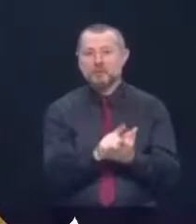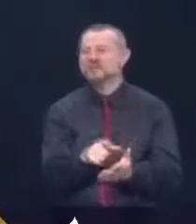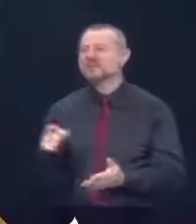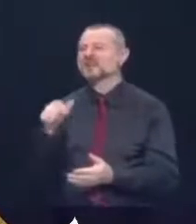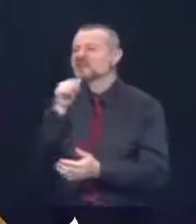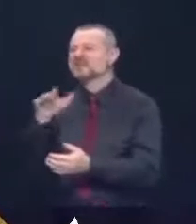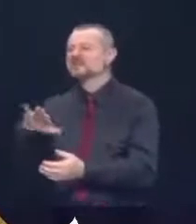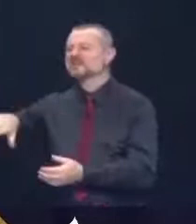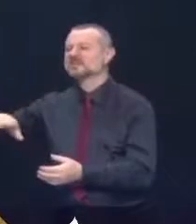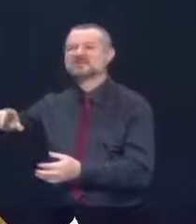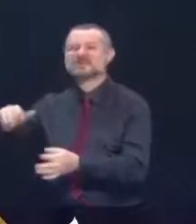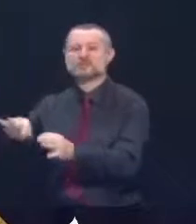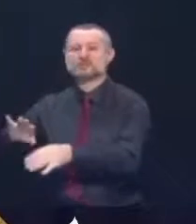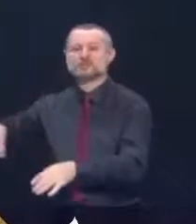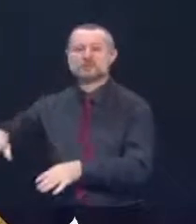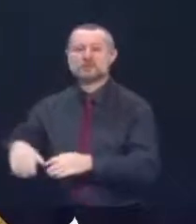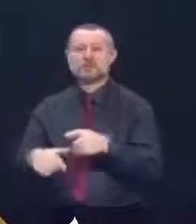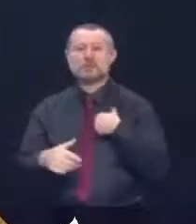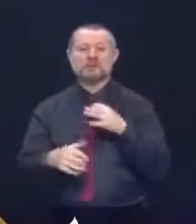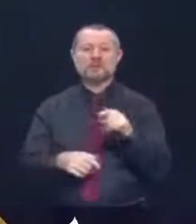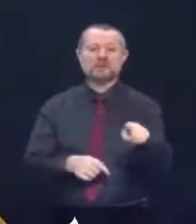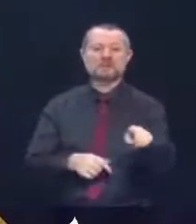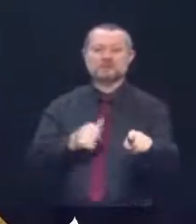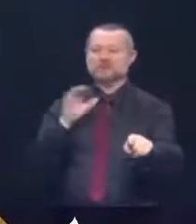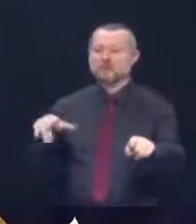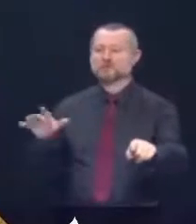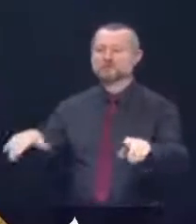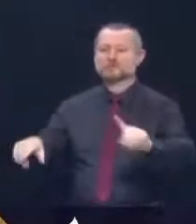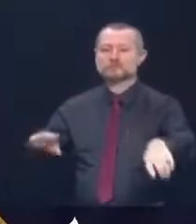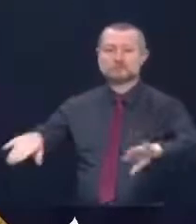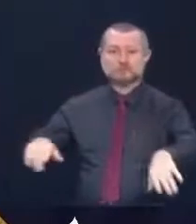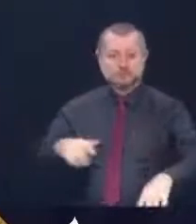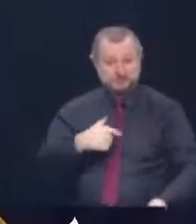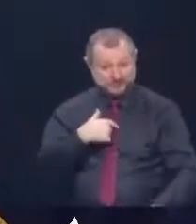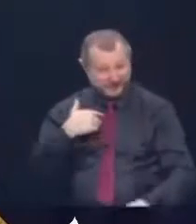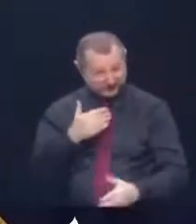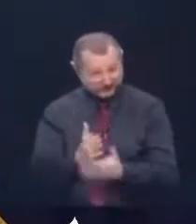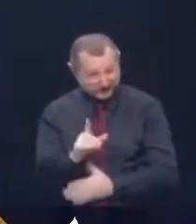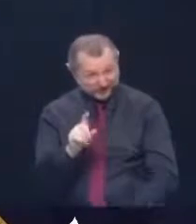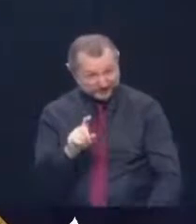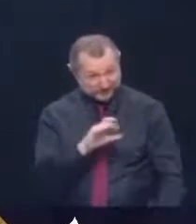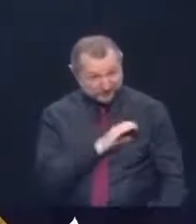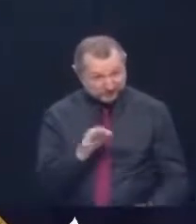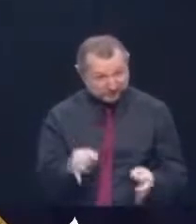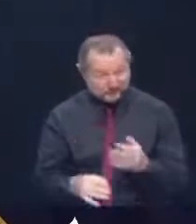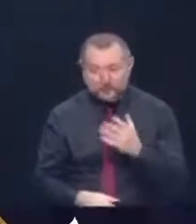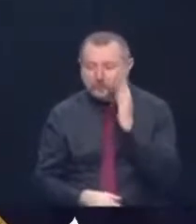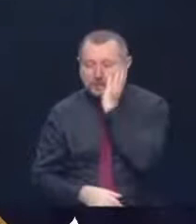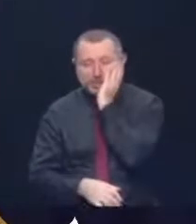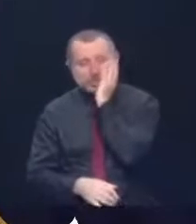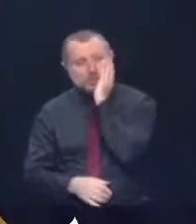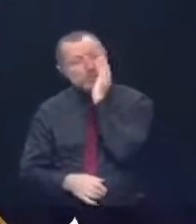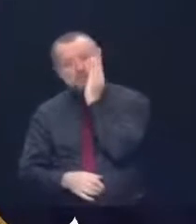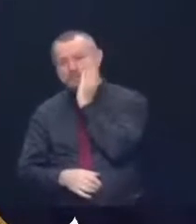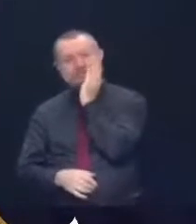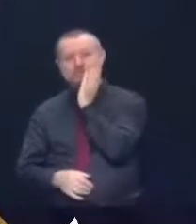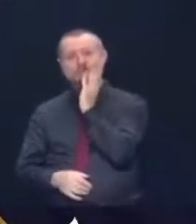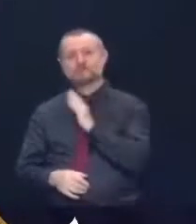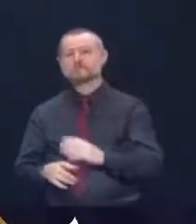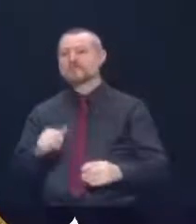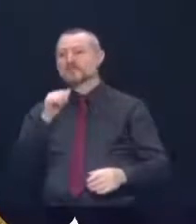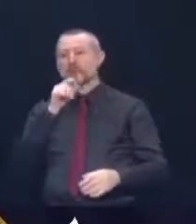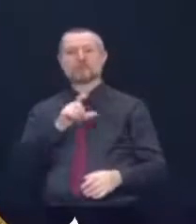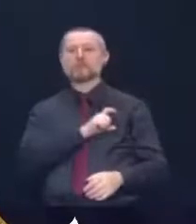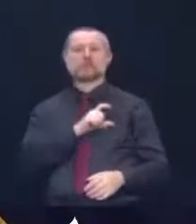will enforce and you don't enforce laws that you don't agree with, right? That's not a law enforcement